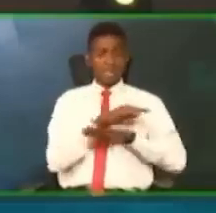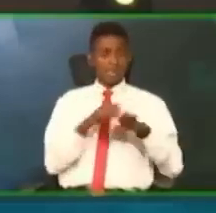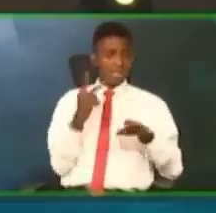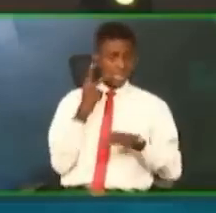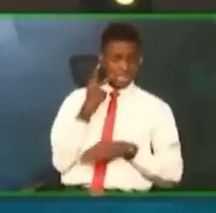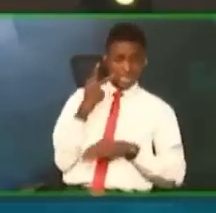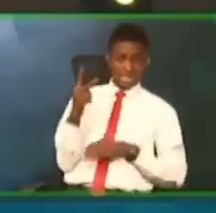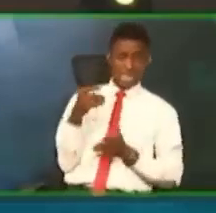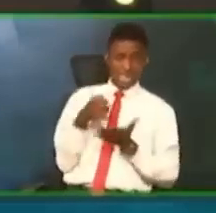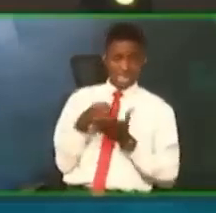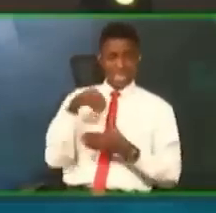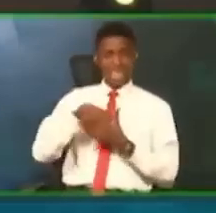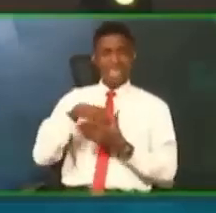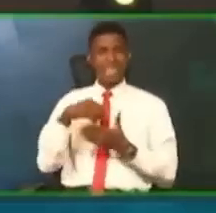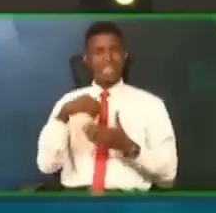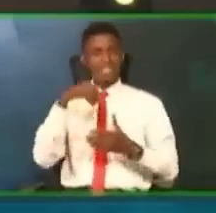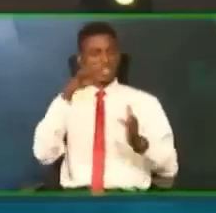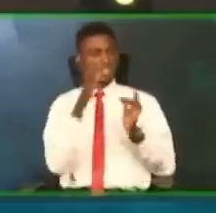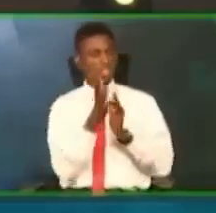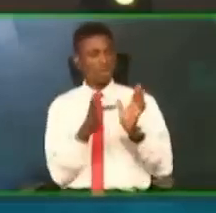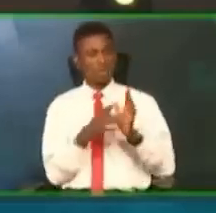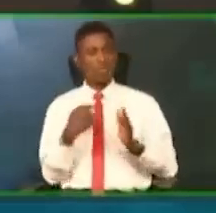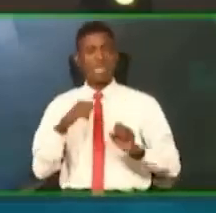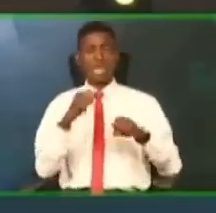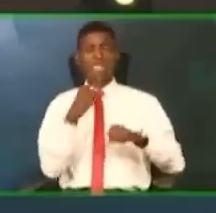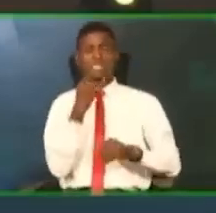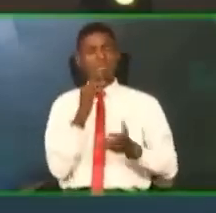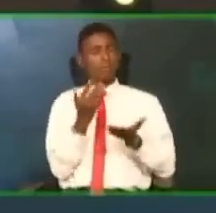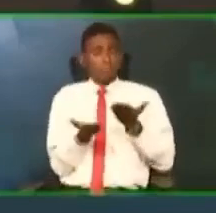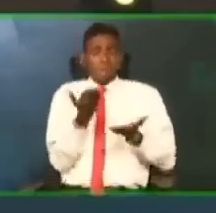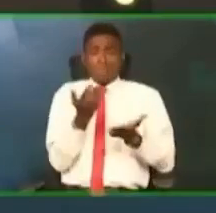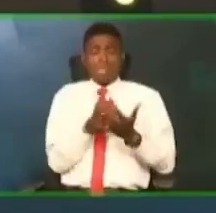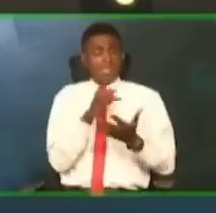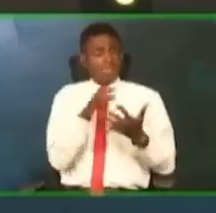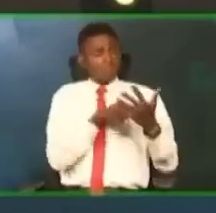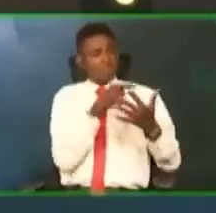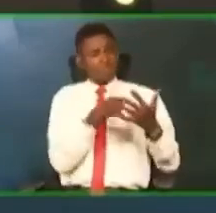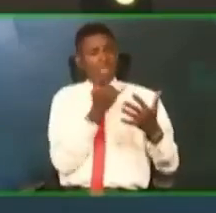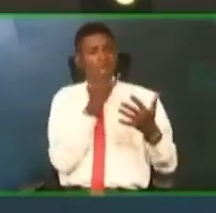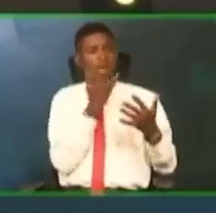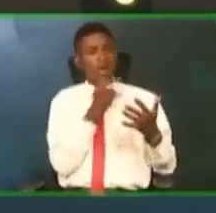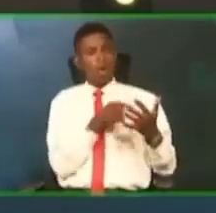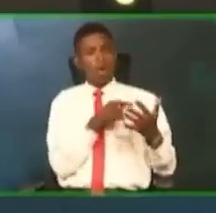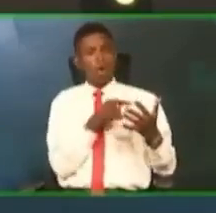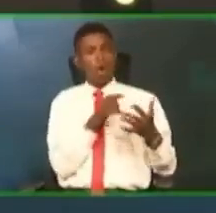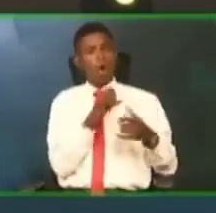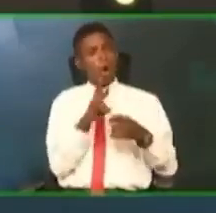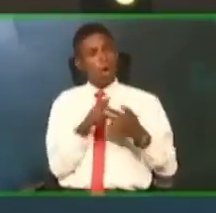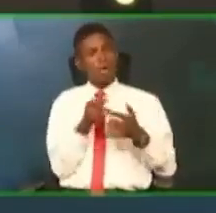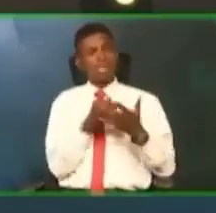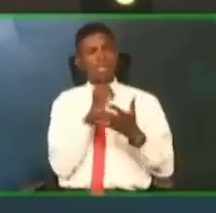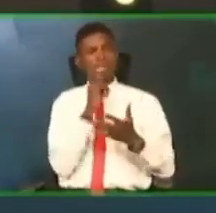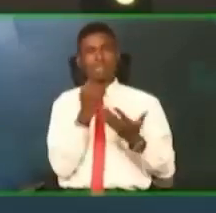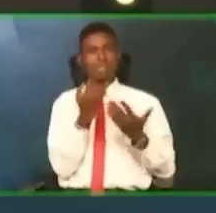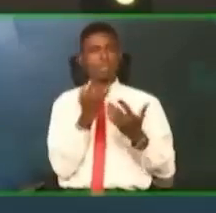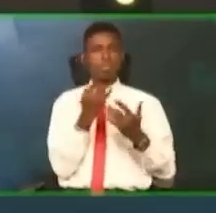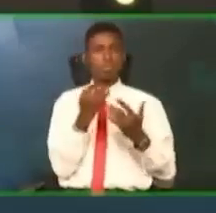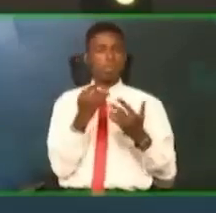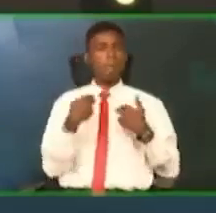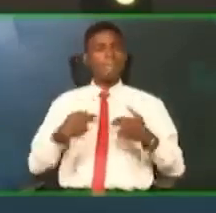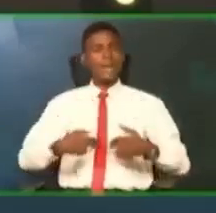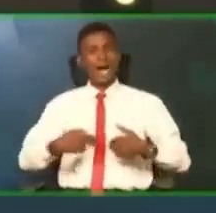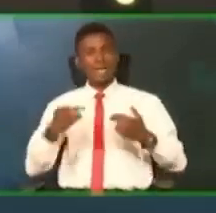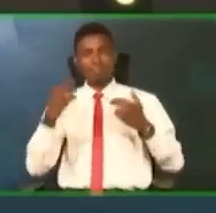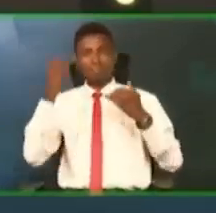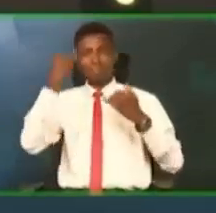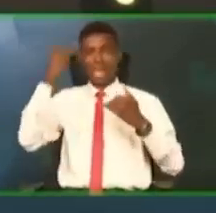a scriptural basis to say they were in error, or it was a human limitation. For instance, when the Bible says a lying